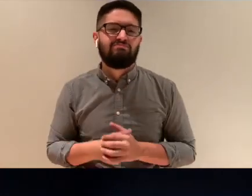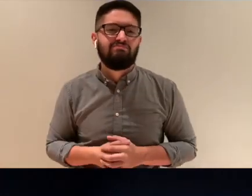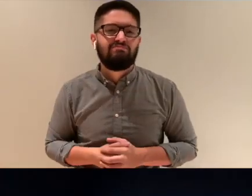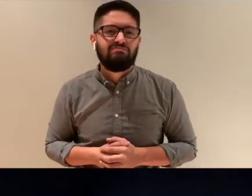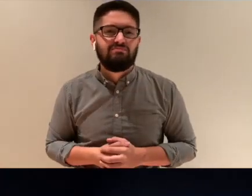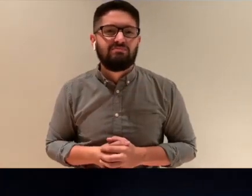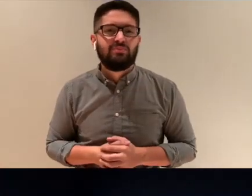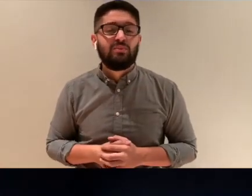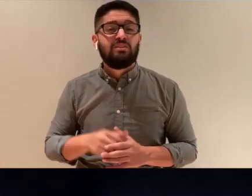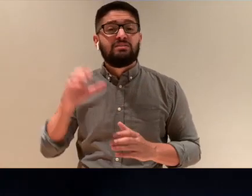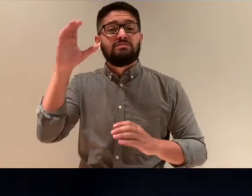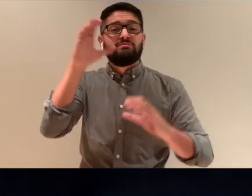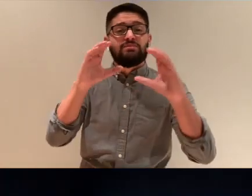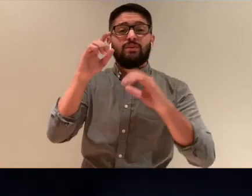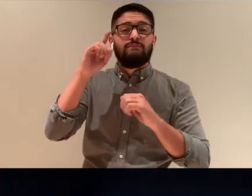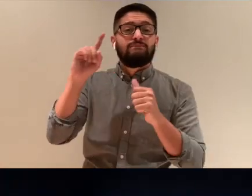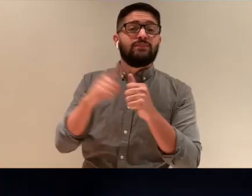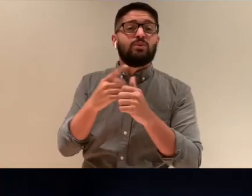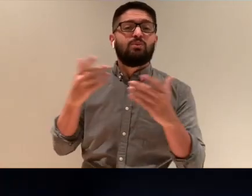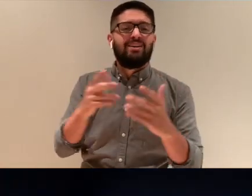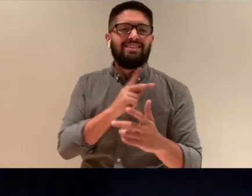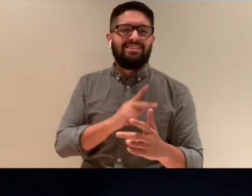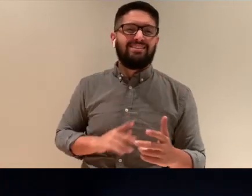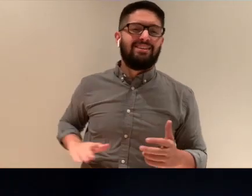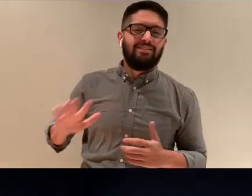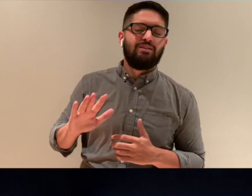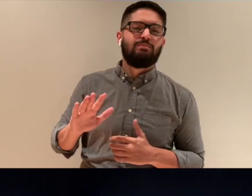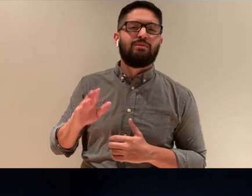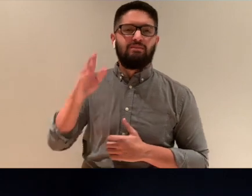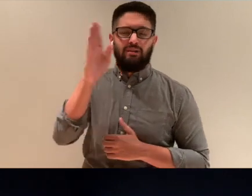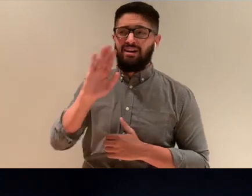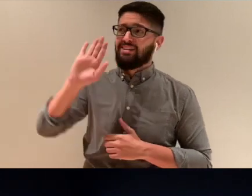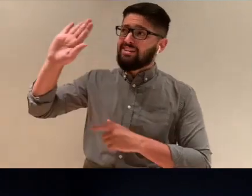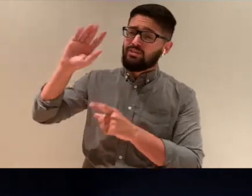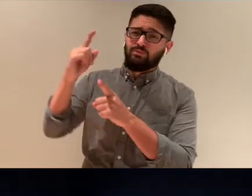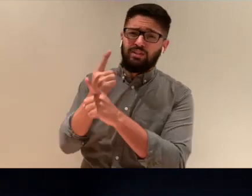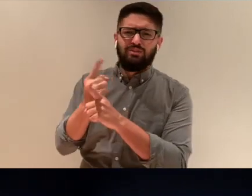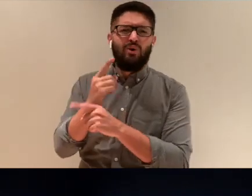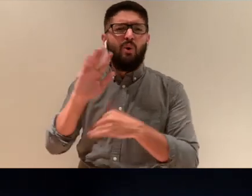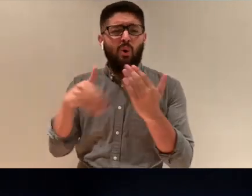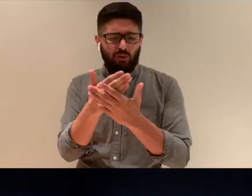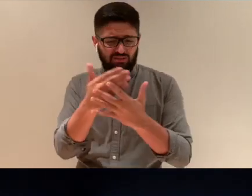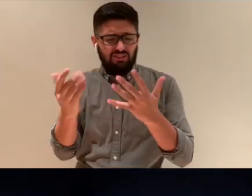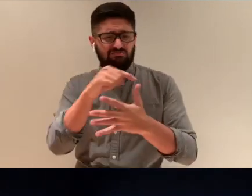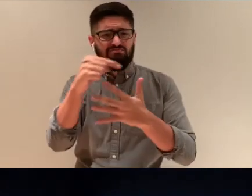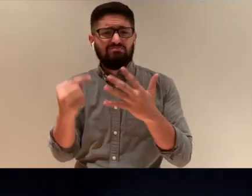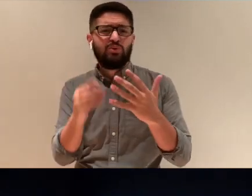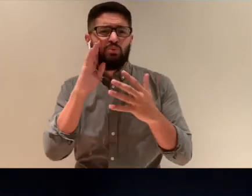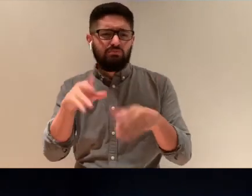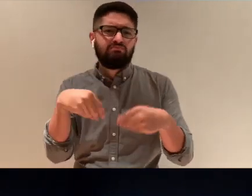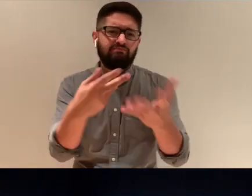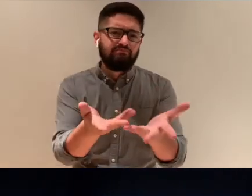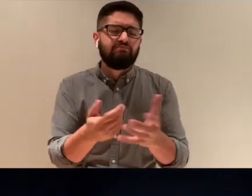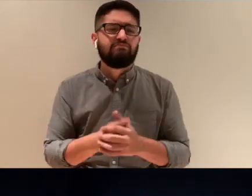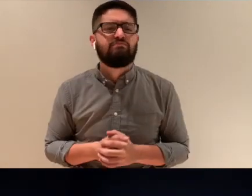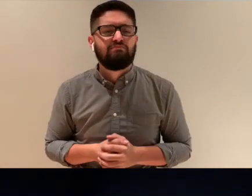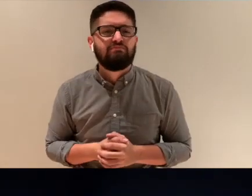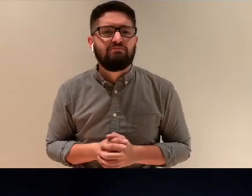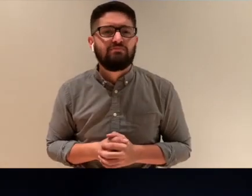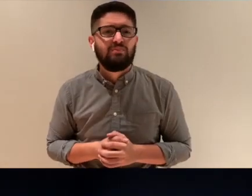all. But seek first the kingdom of God and his righteousness, and all these things will be added to